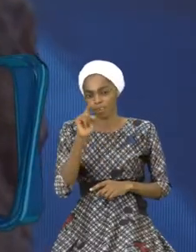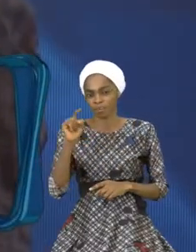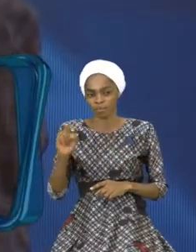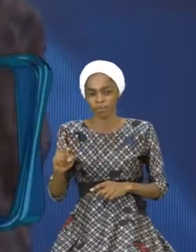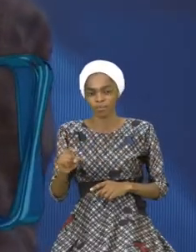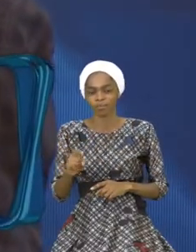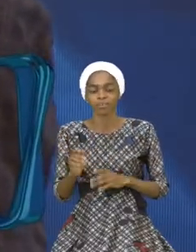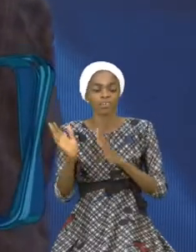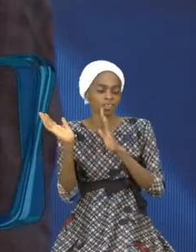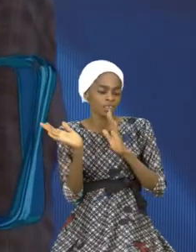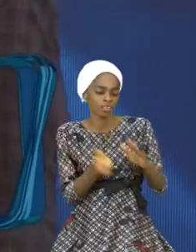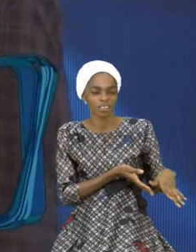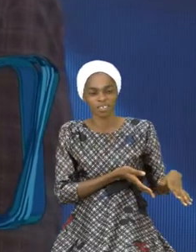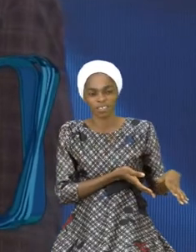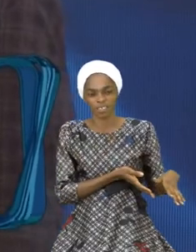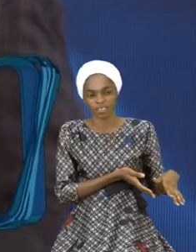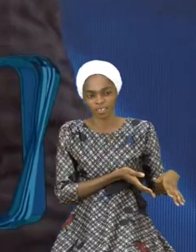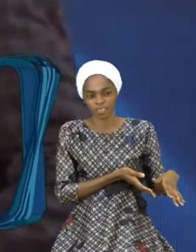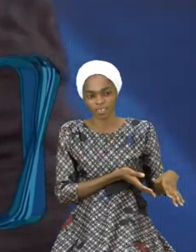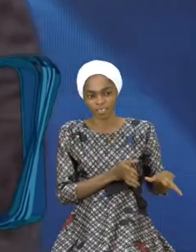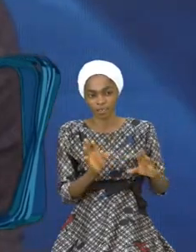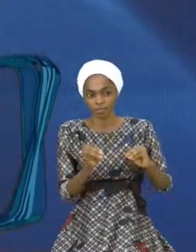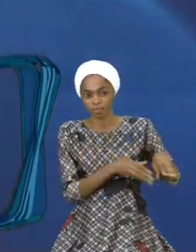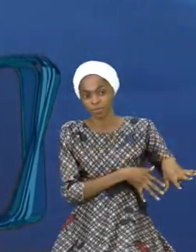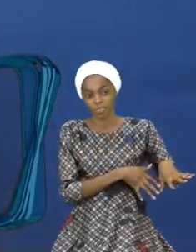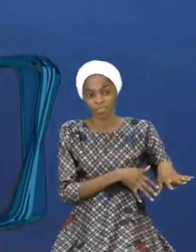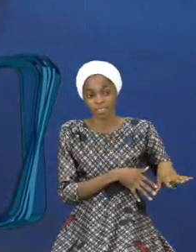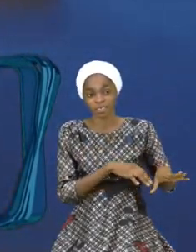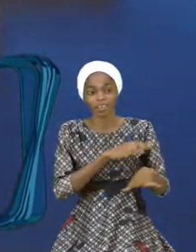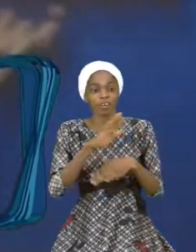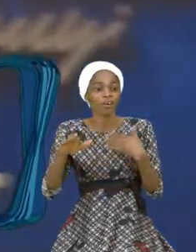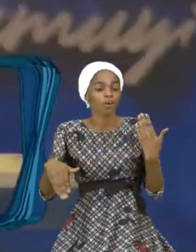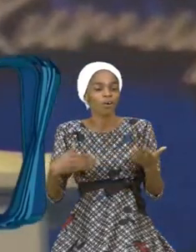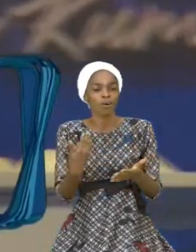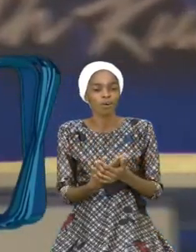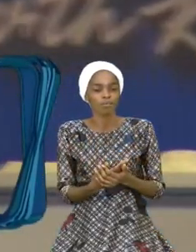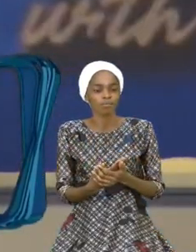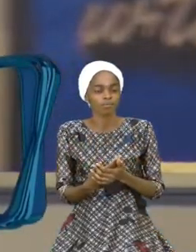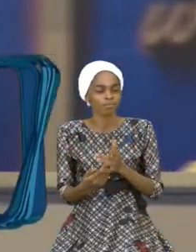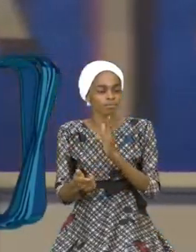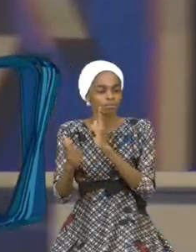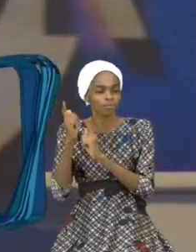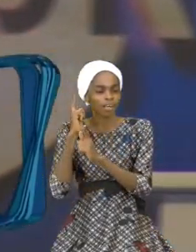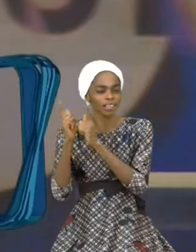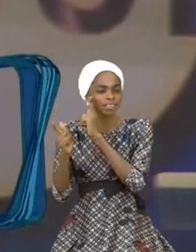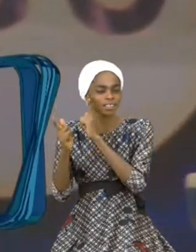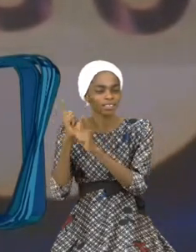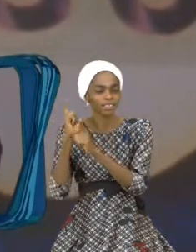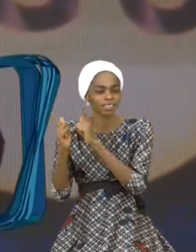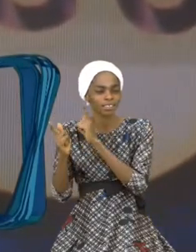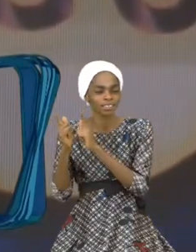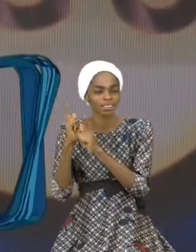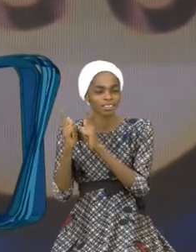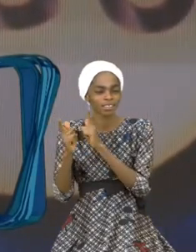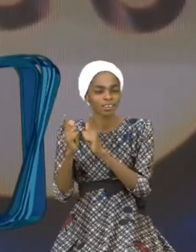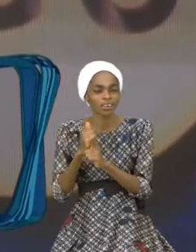laying aside all malice laying aside